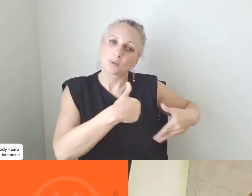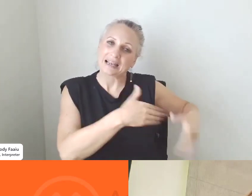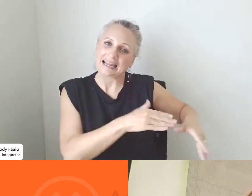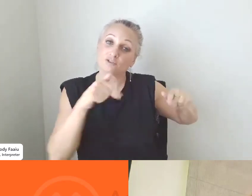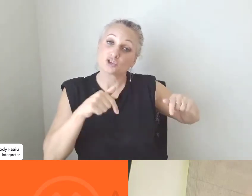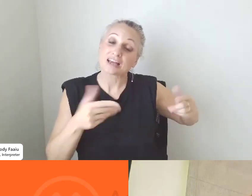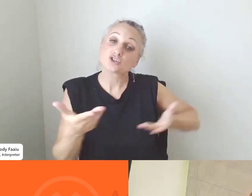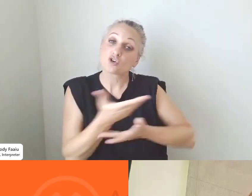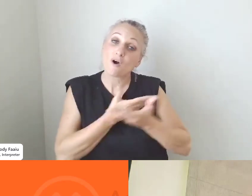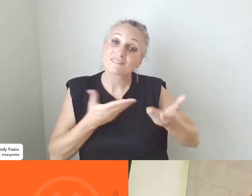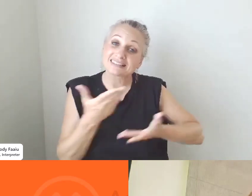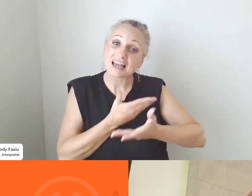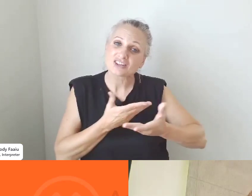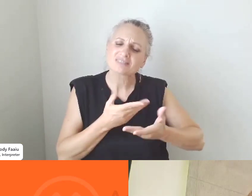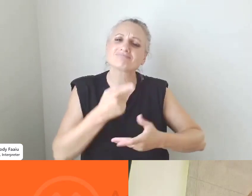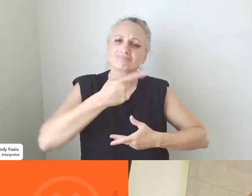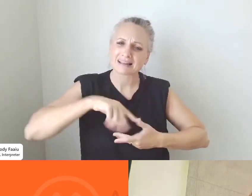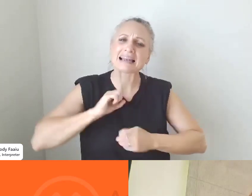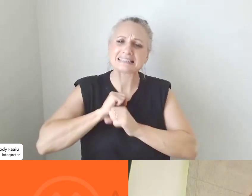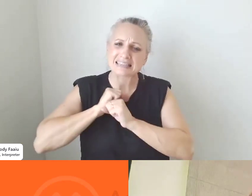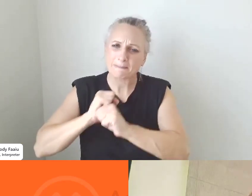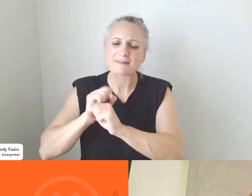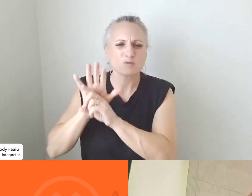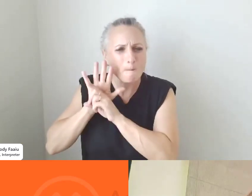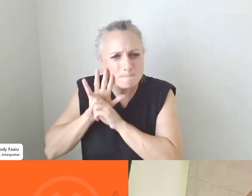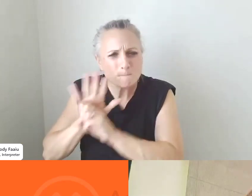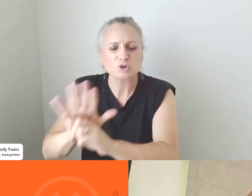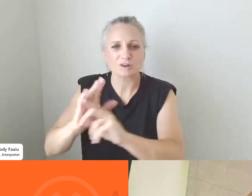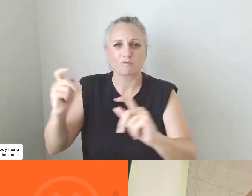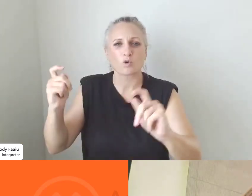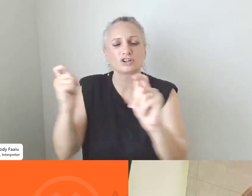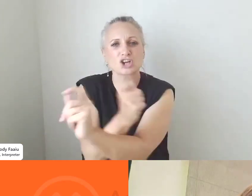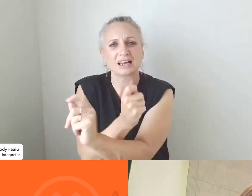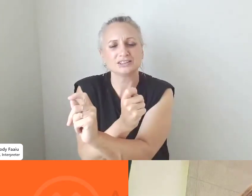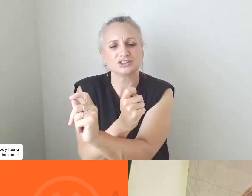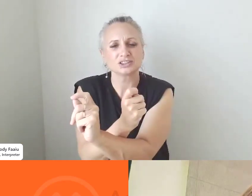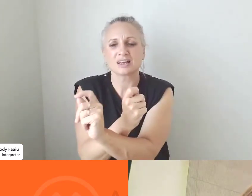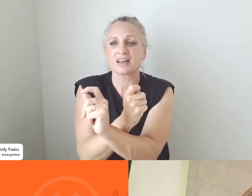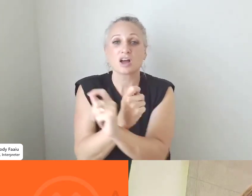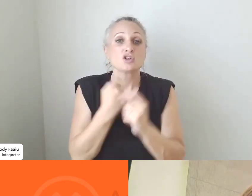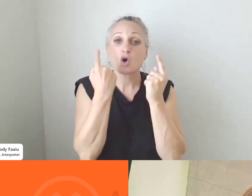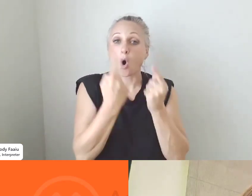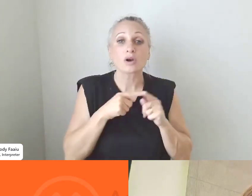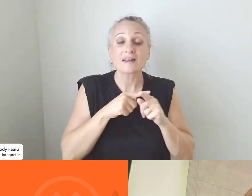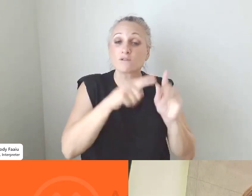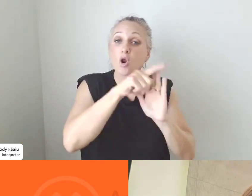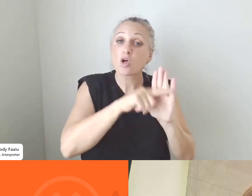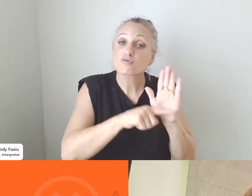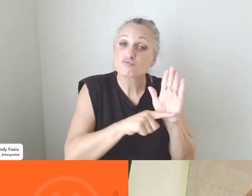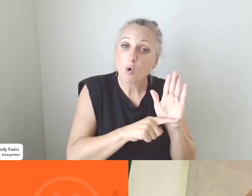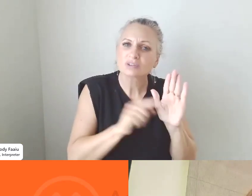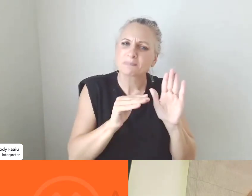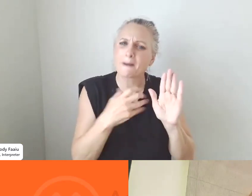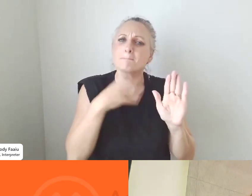to pushing for real change. Let's move beyond compliance and toward innovation and that truly serves